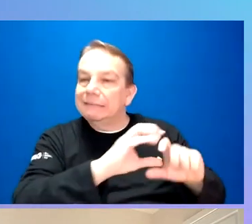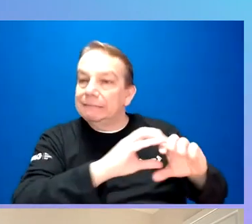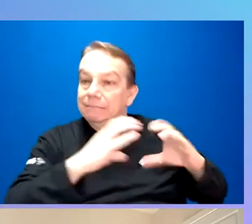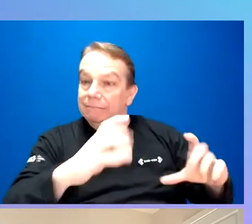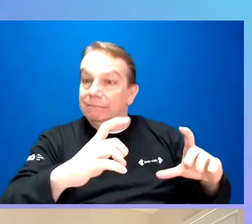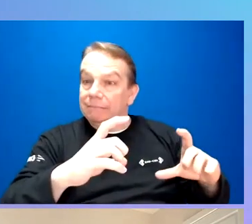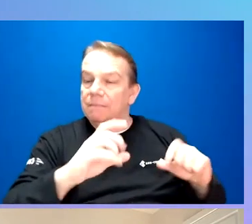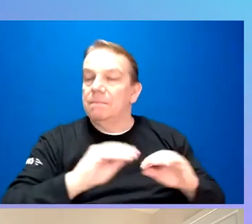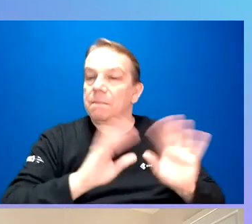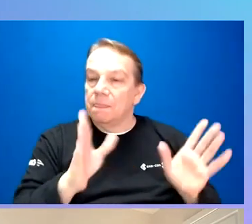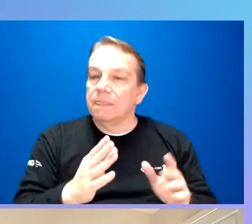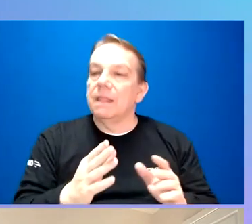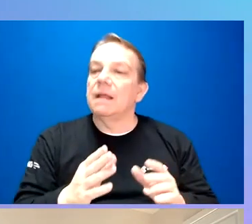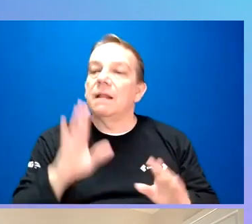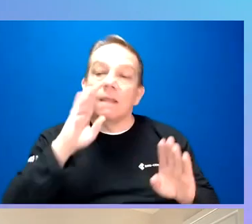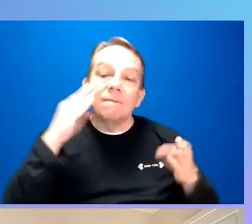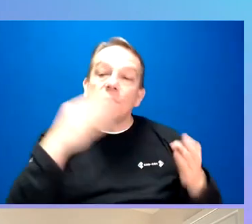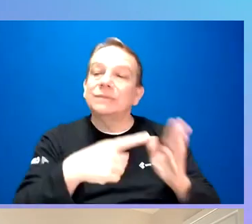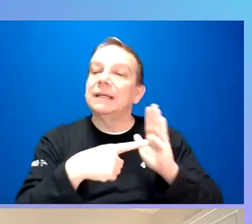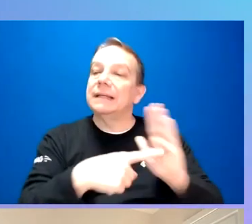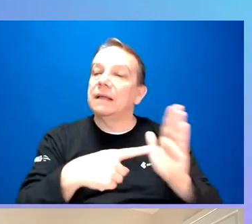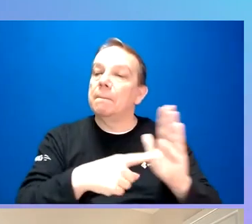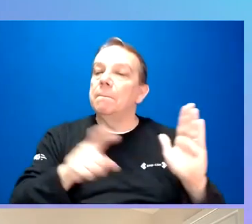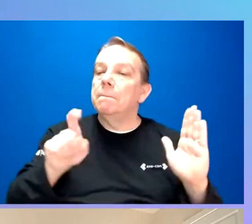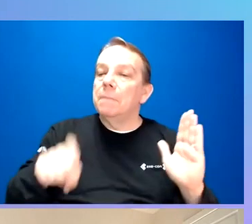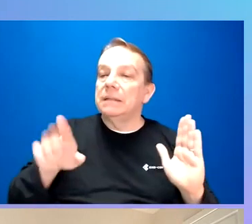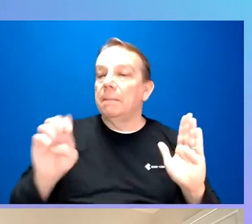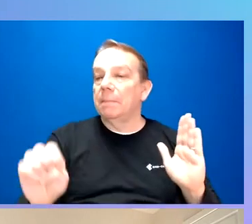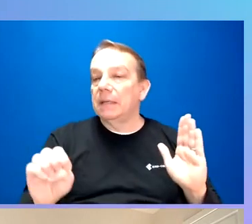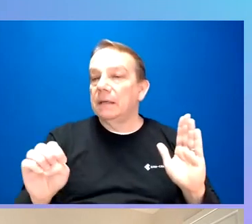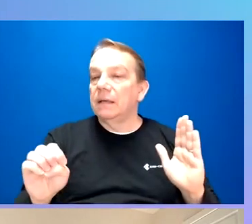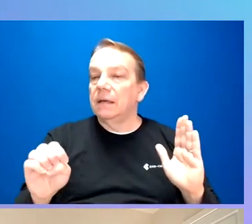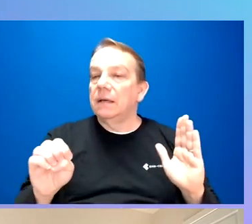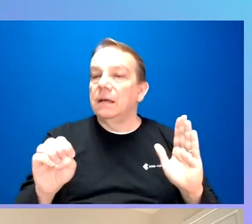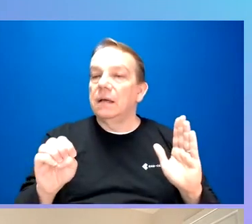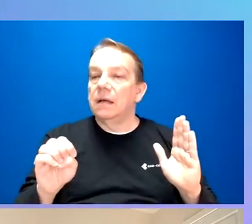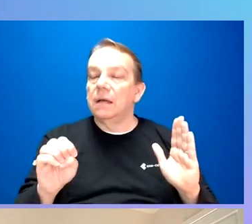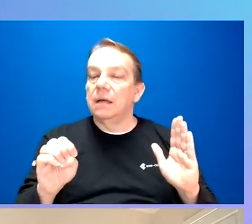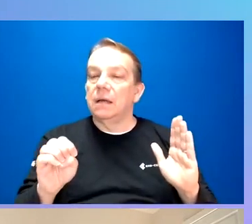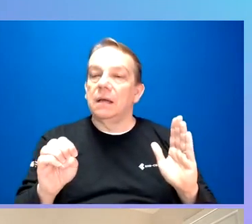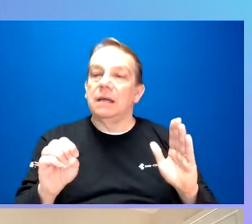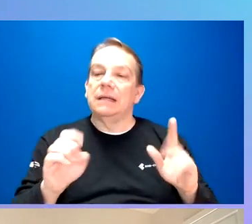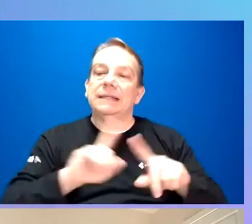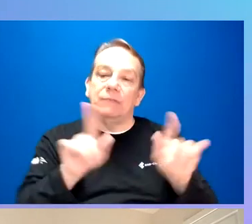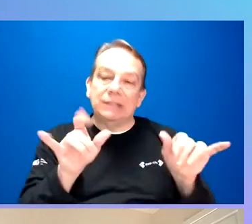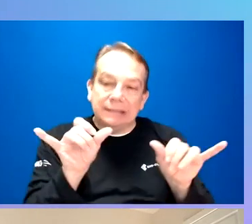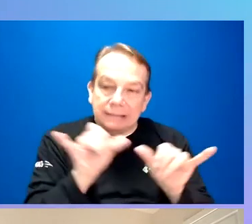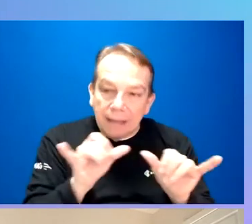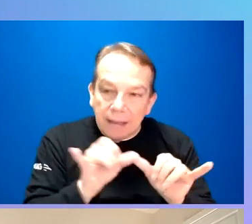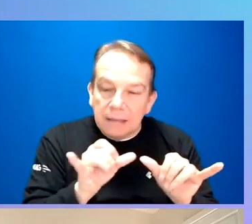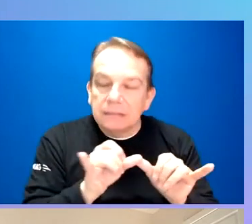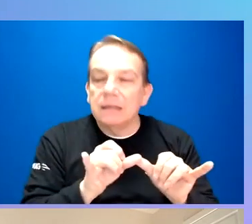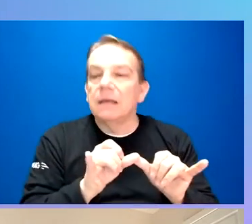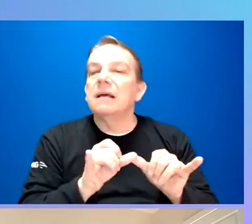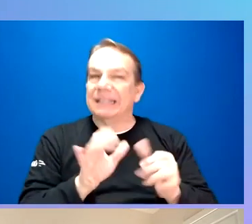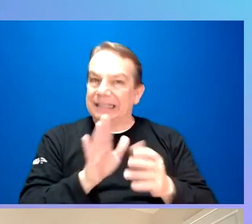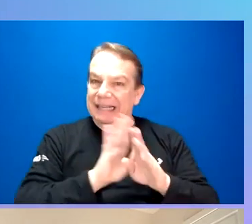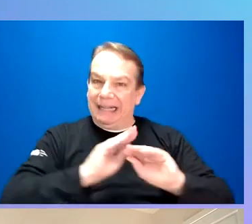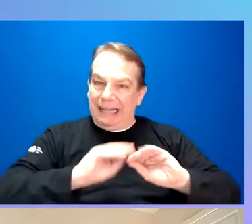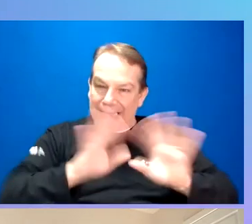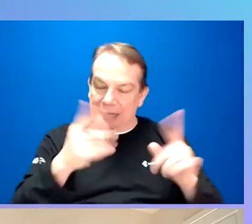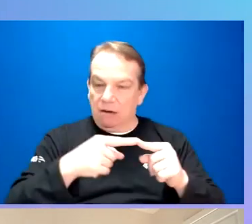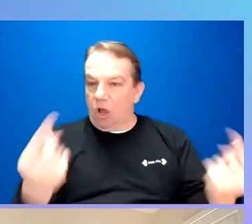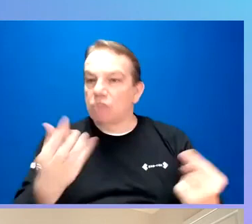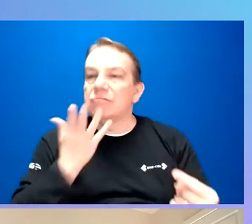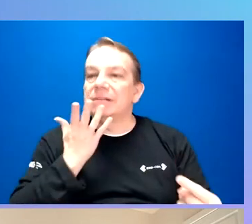has focus, the focus indicator must meet minimum criteria of size and color contrast with the